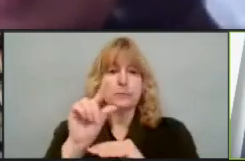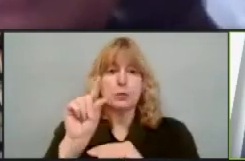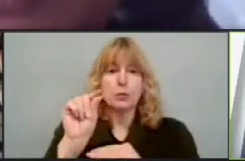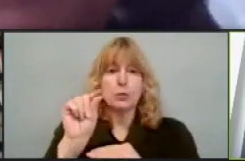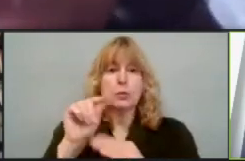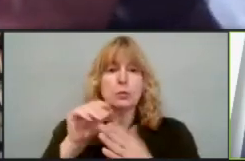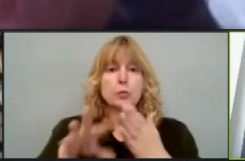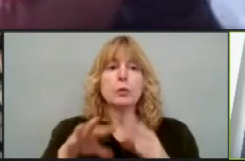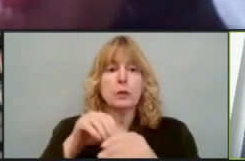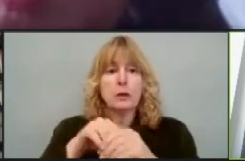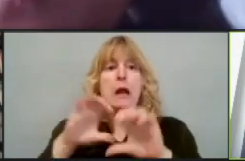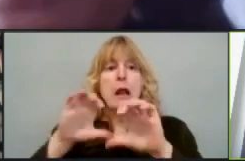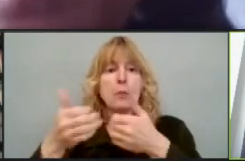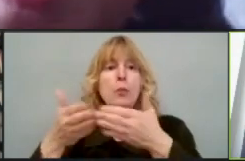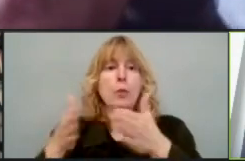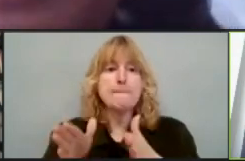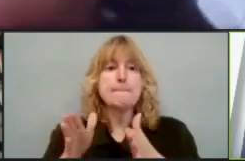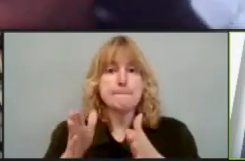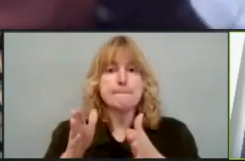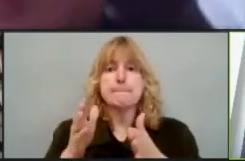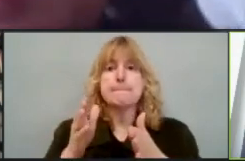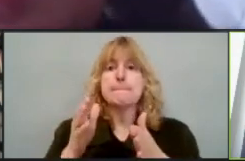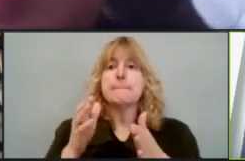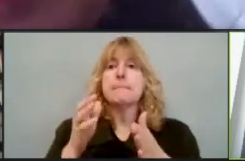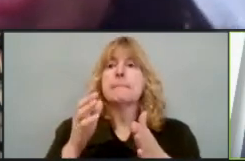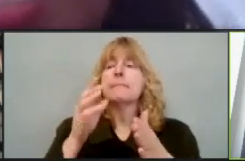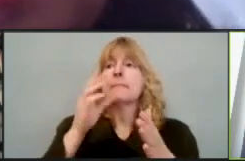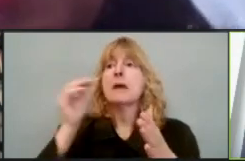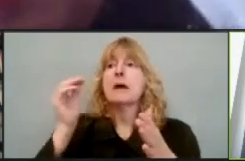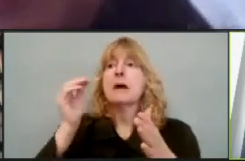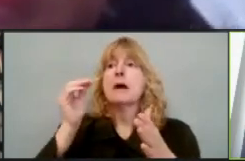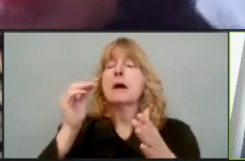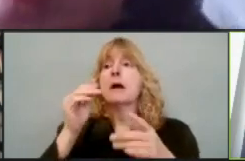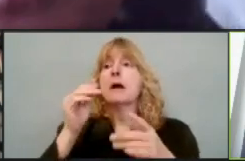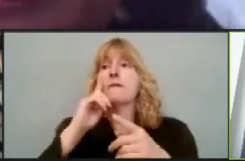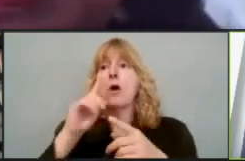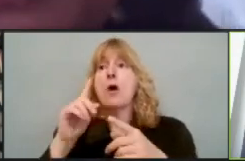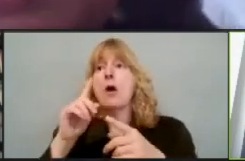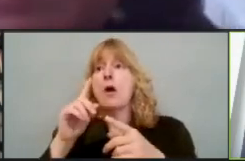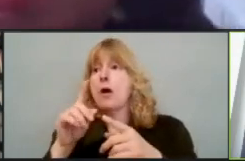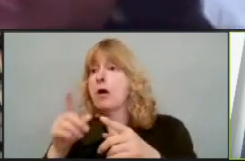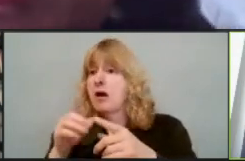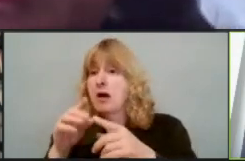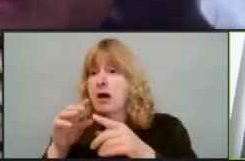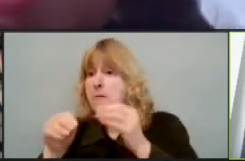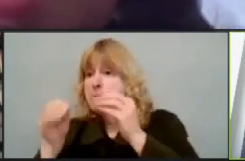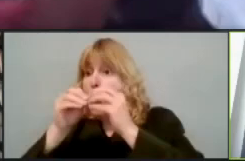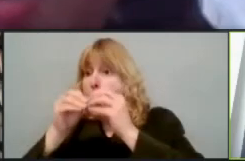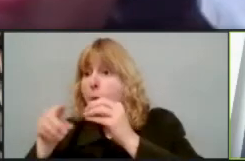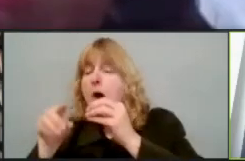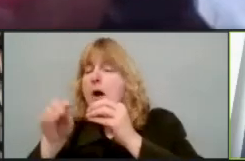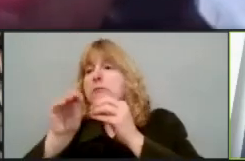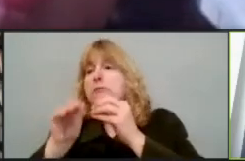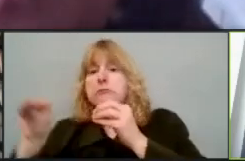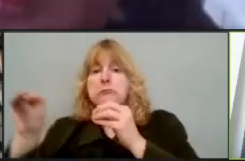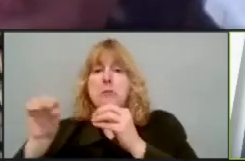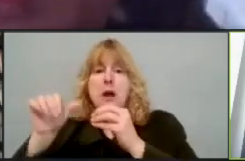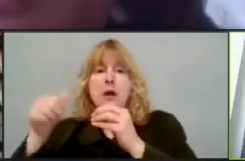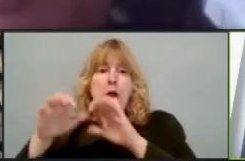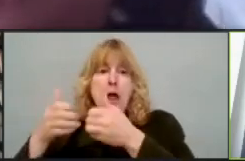classroom. And so then for the overflow, they are then in another classroom, and we'll use as many rooms as